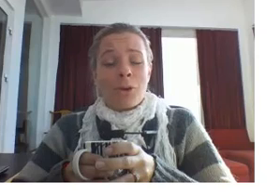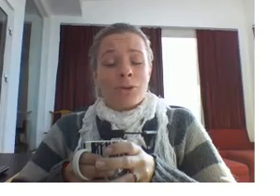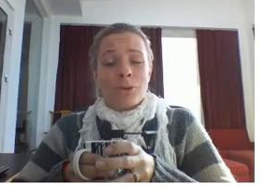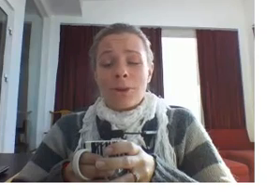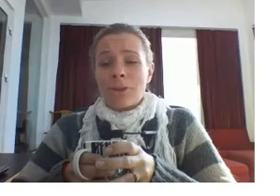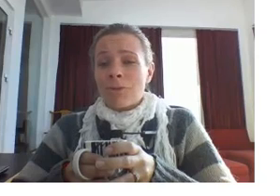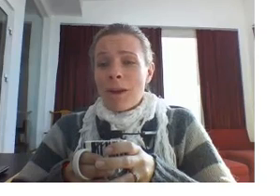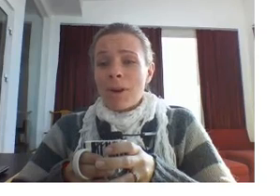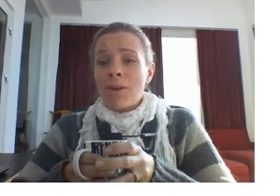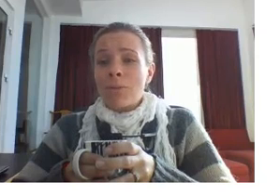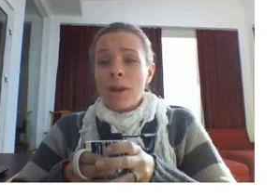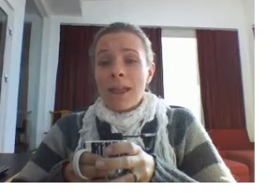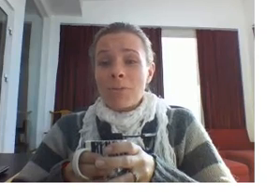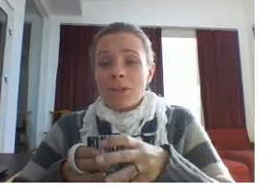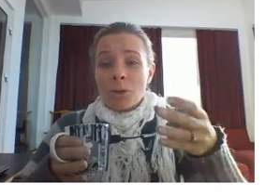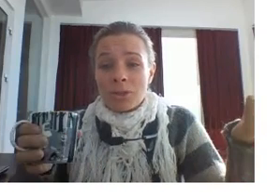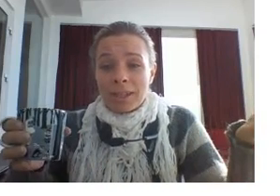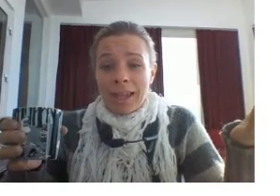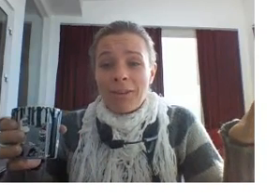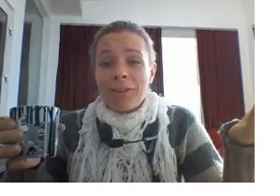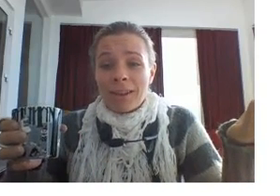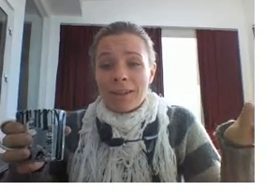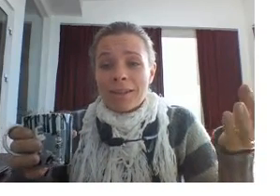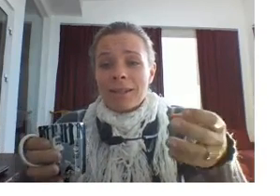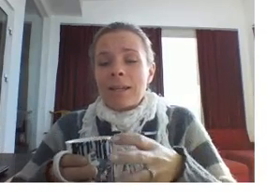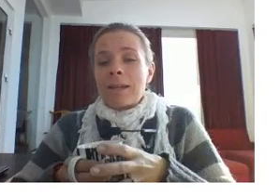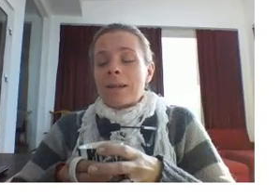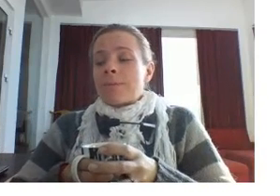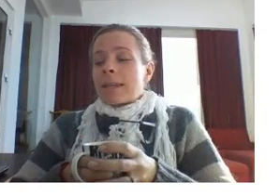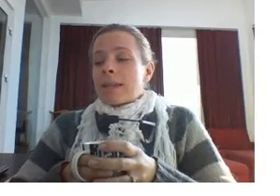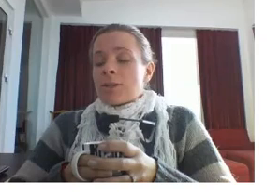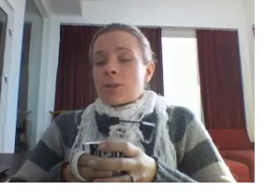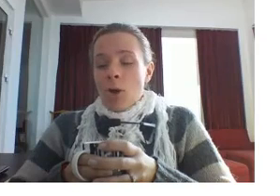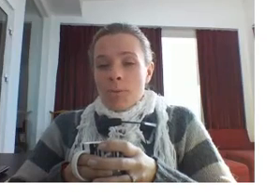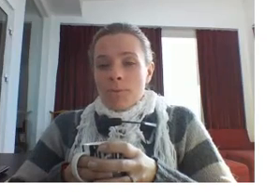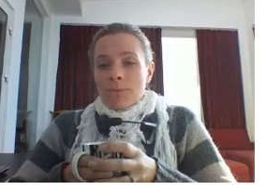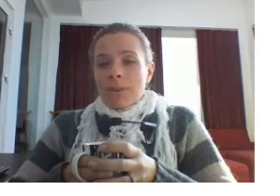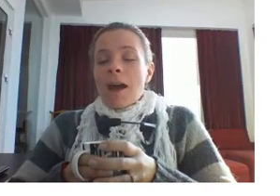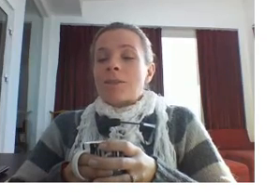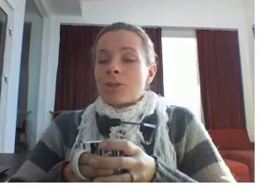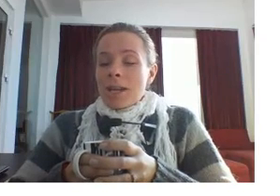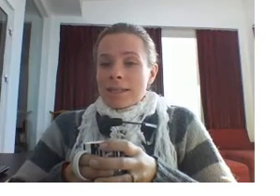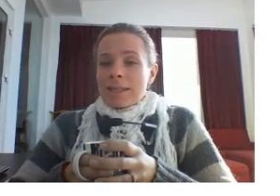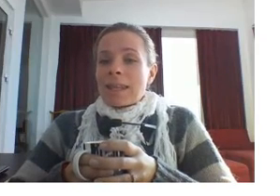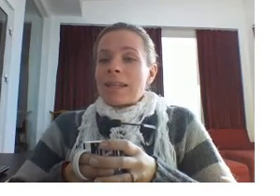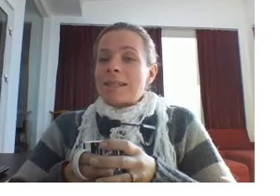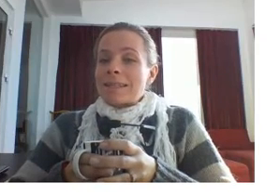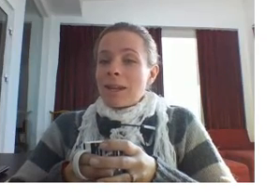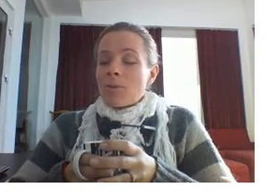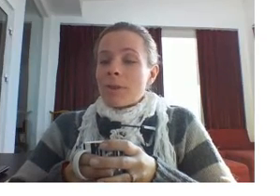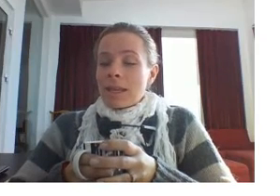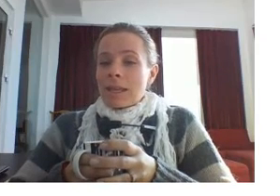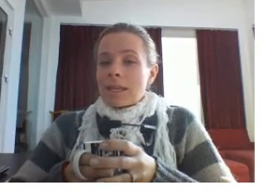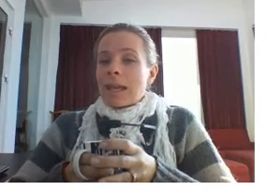or to learn the grammar of one language. Totally everything in it. So I suggest that